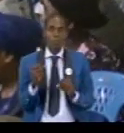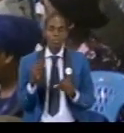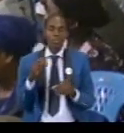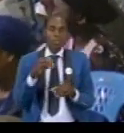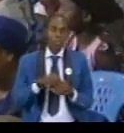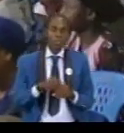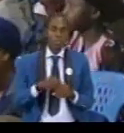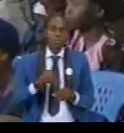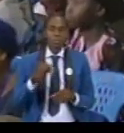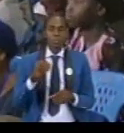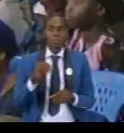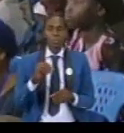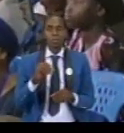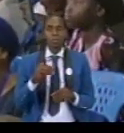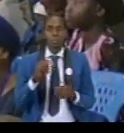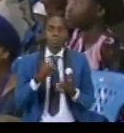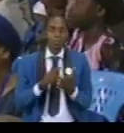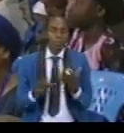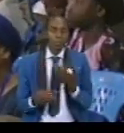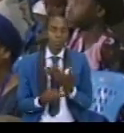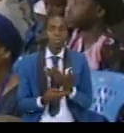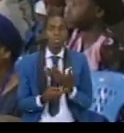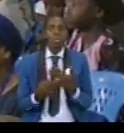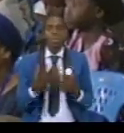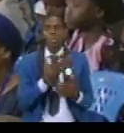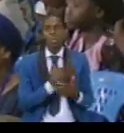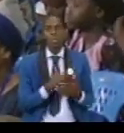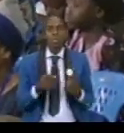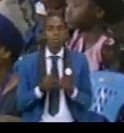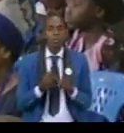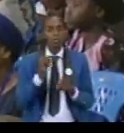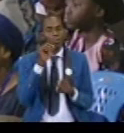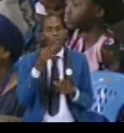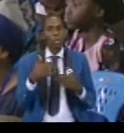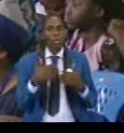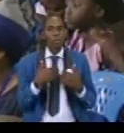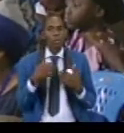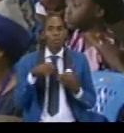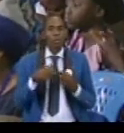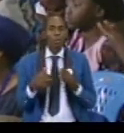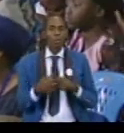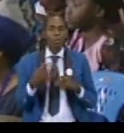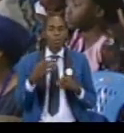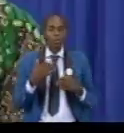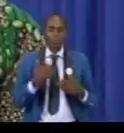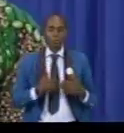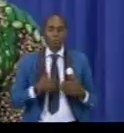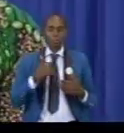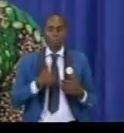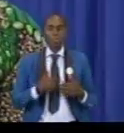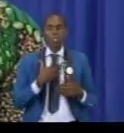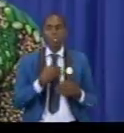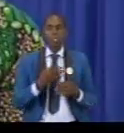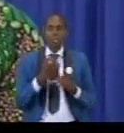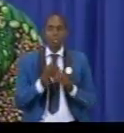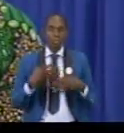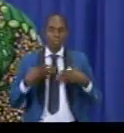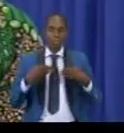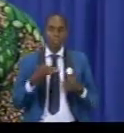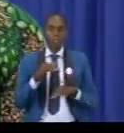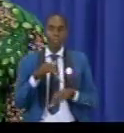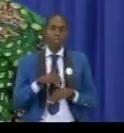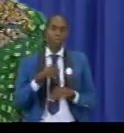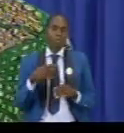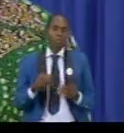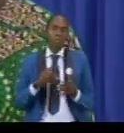and also, the heart problem that she has, also she got healing during this crusade. Praise the